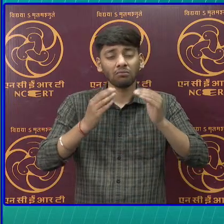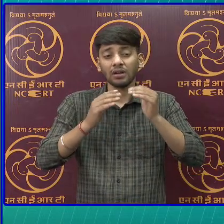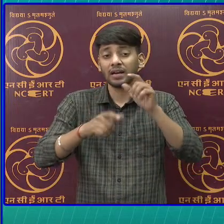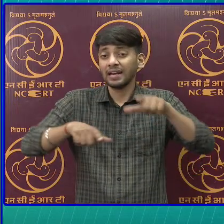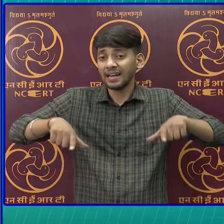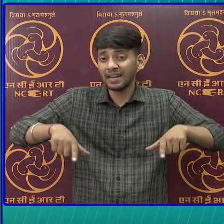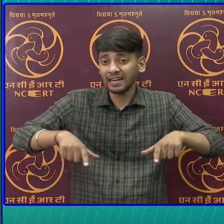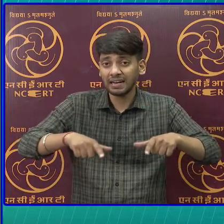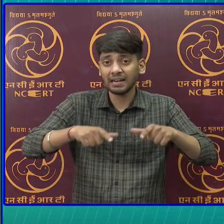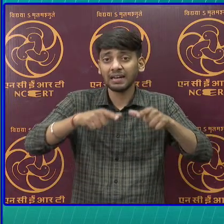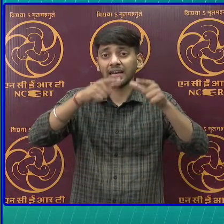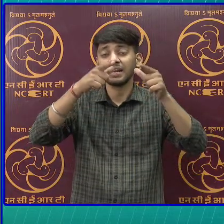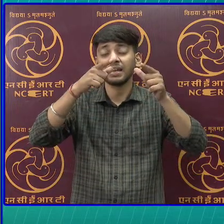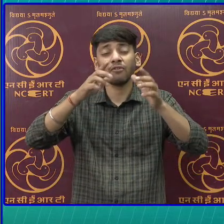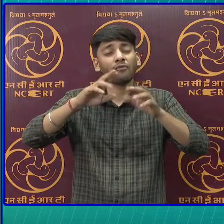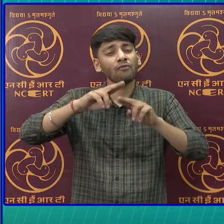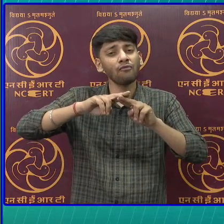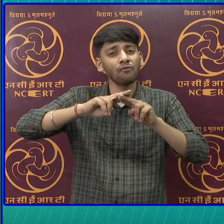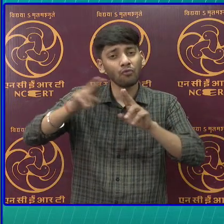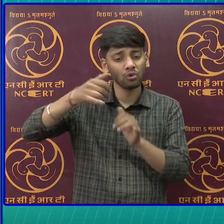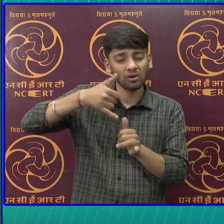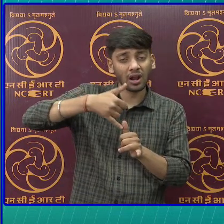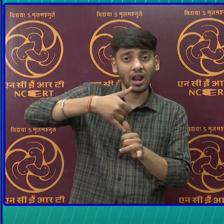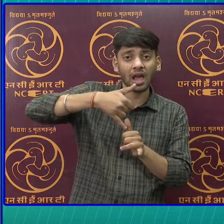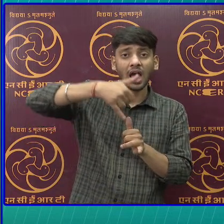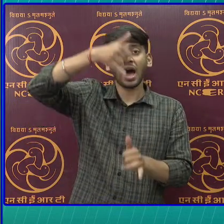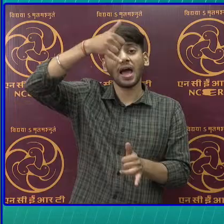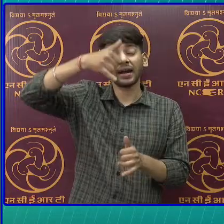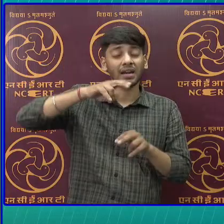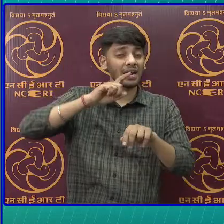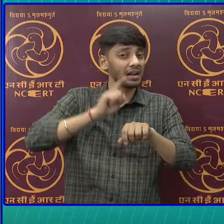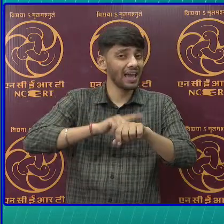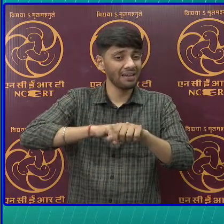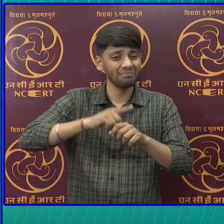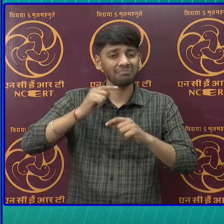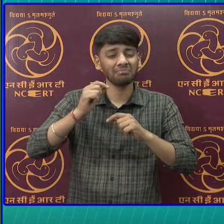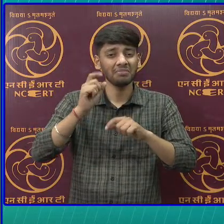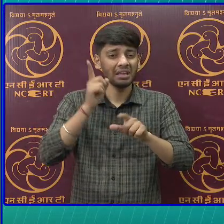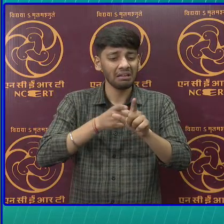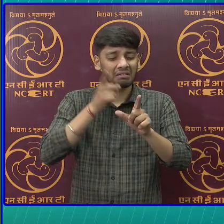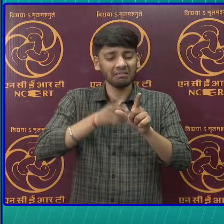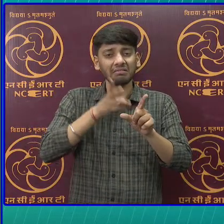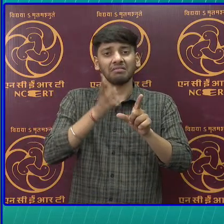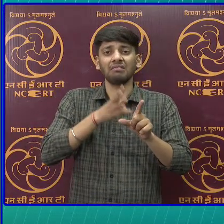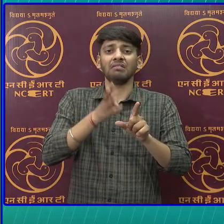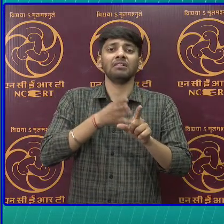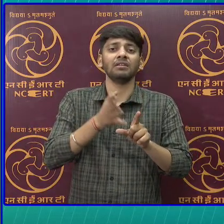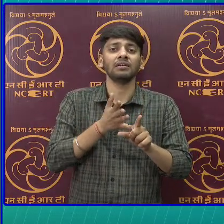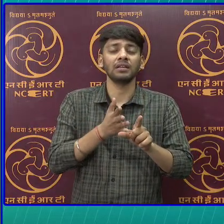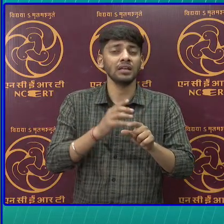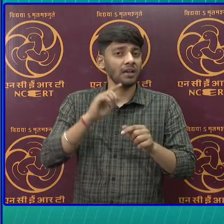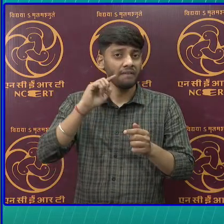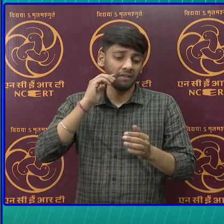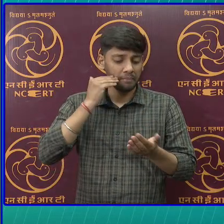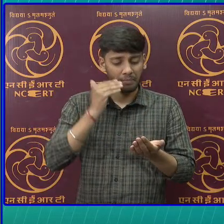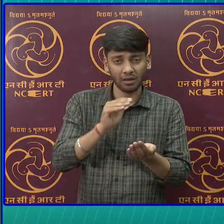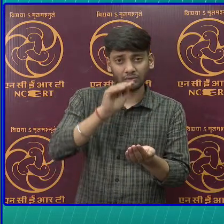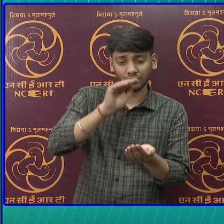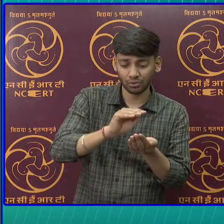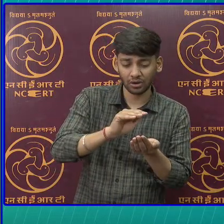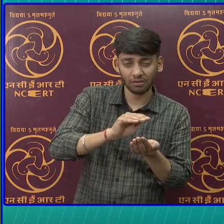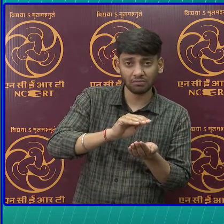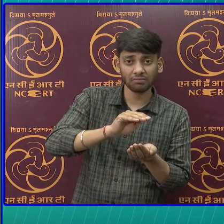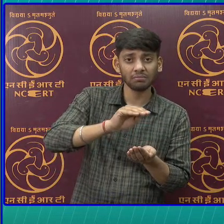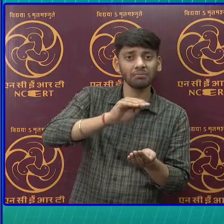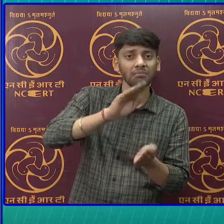tree to grow. come in its full size, right? Yes. From the seed to the sapling to the full grown tree. Exactly.